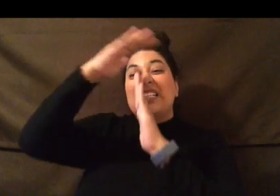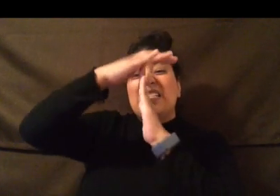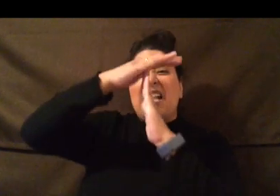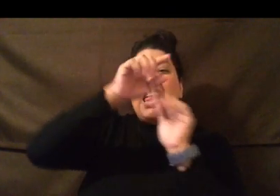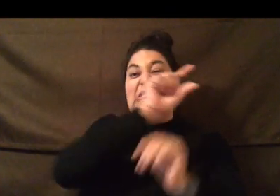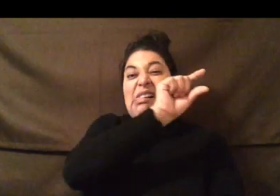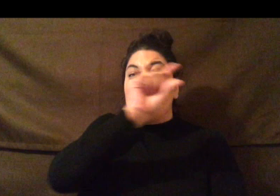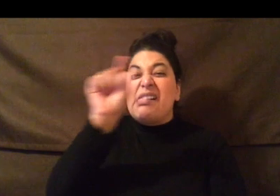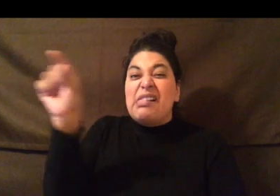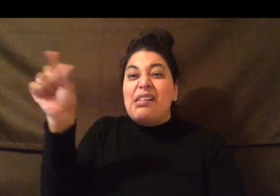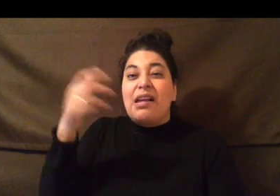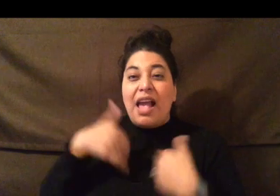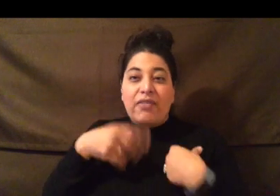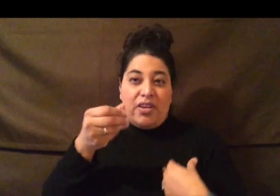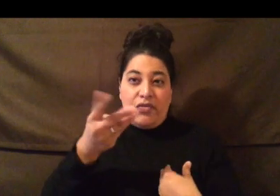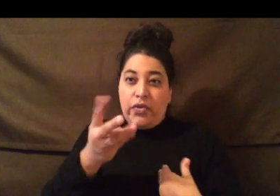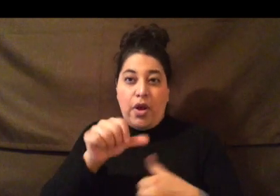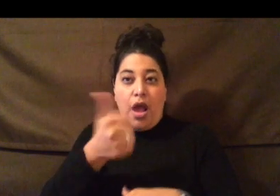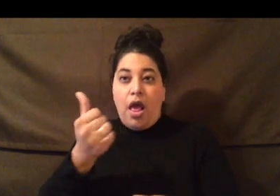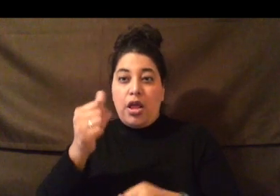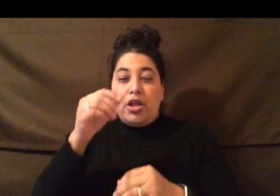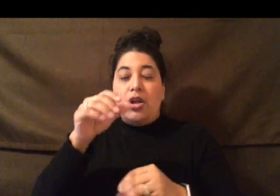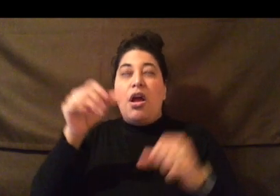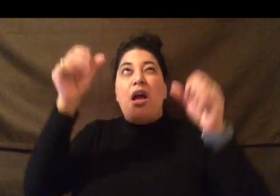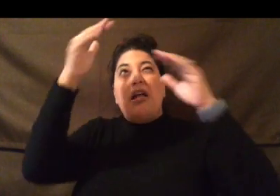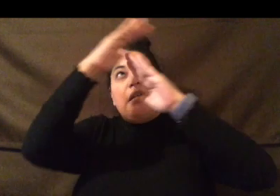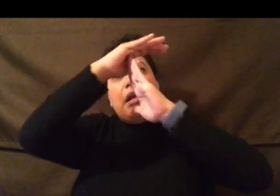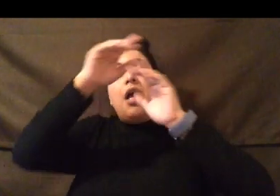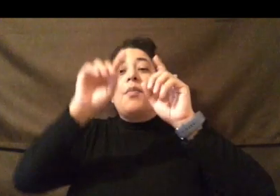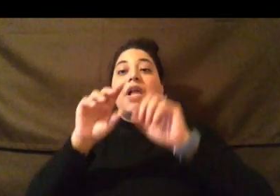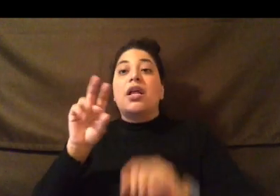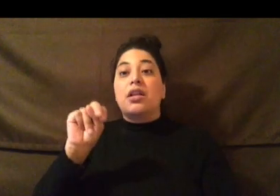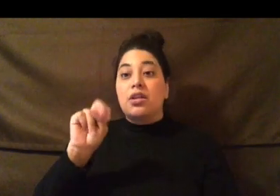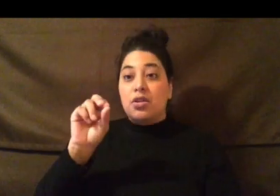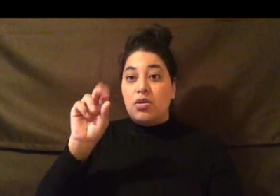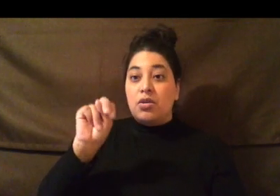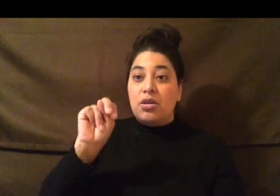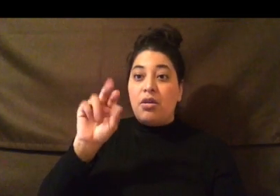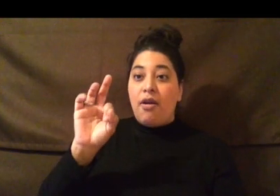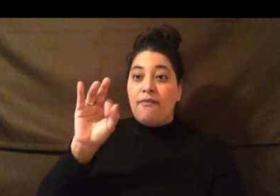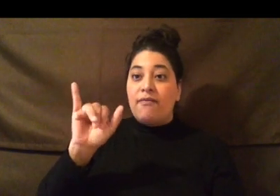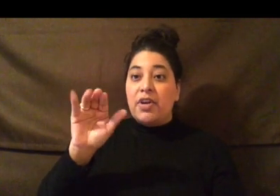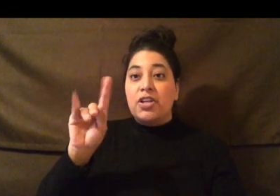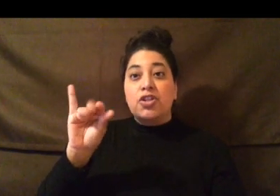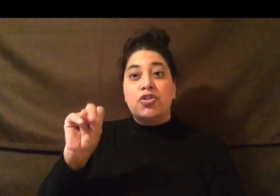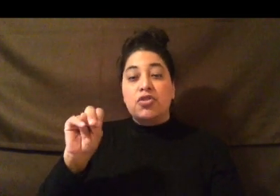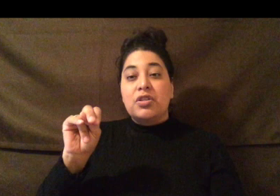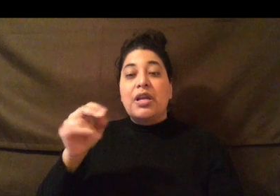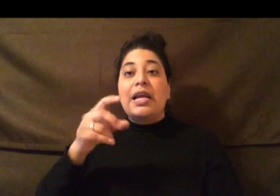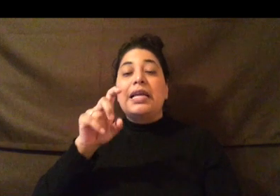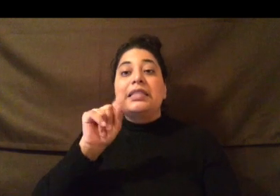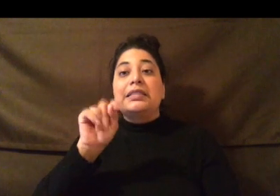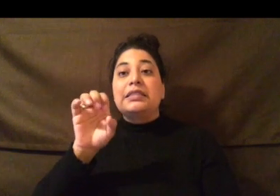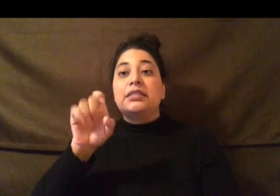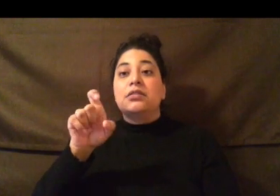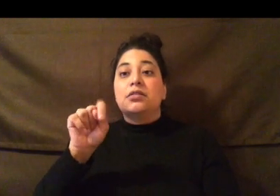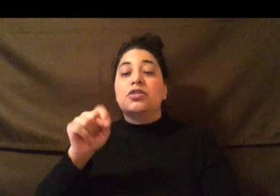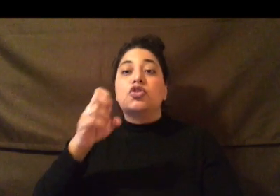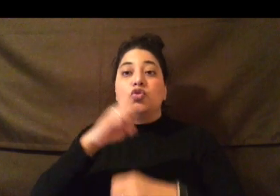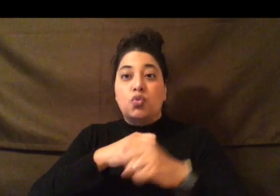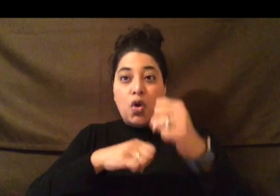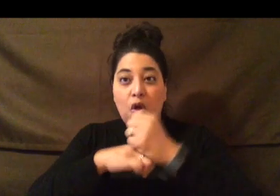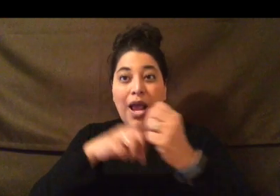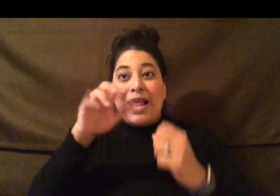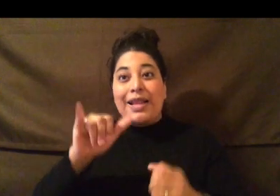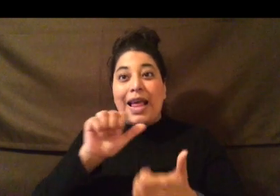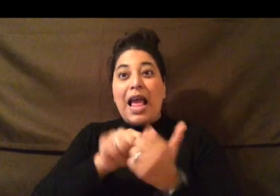The top cut off because there was a couple of charts stapled on top, but it says nonfiction text structures. The structure is how the information